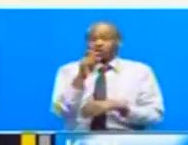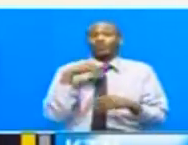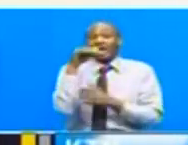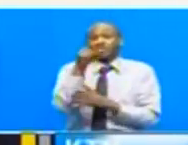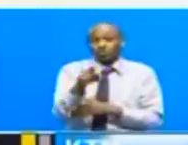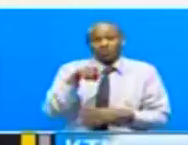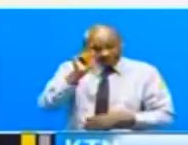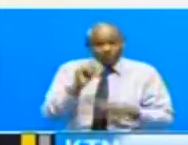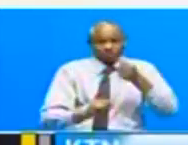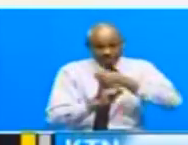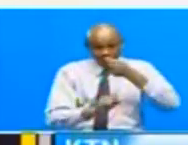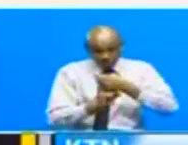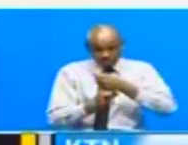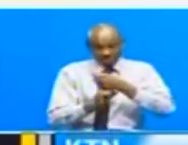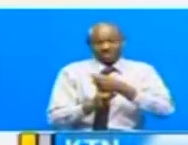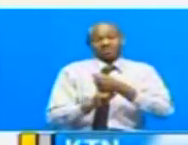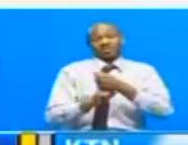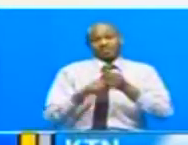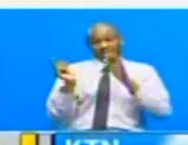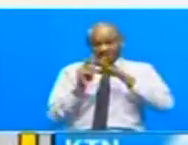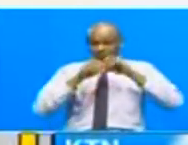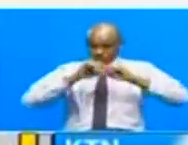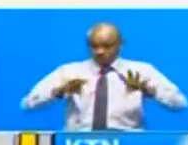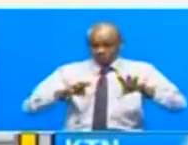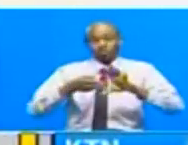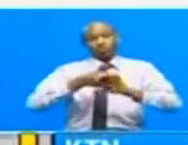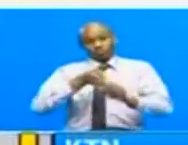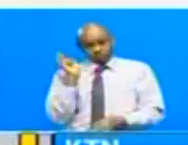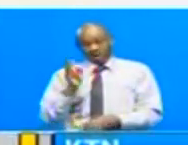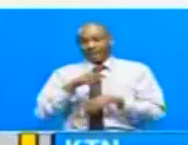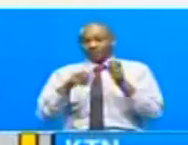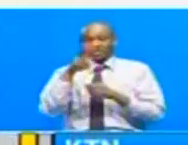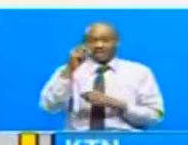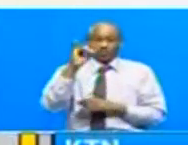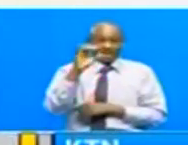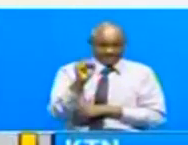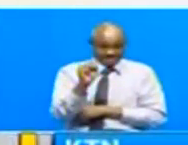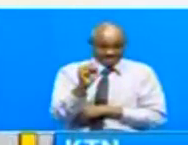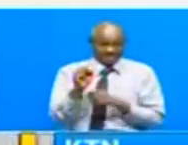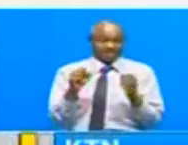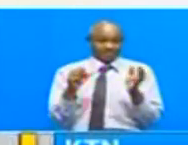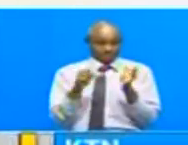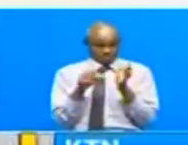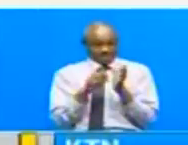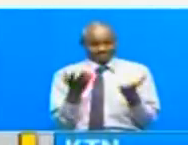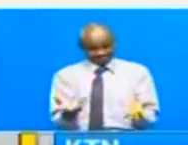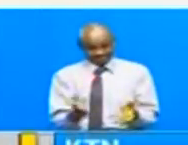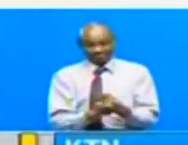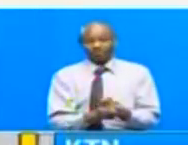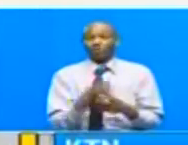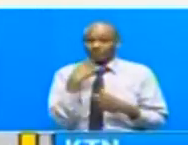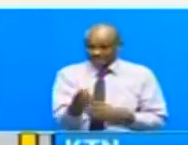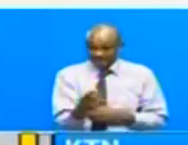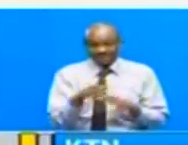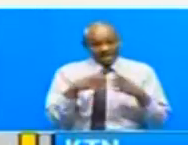tonight is, do you support calls for Anwai Guru to quit over the NYS saga? Give us your thoughts on that, and you